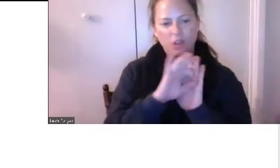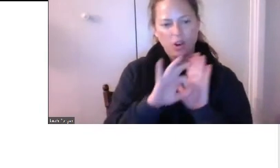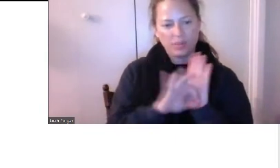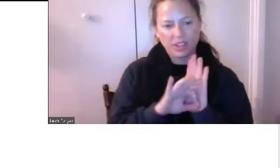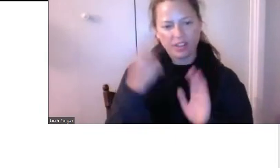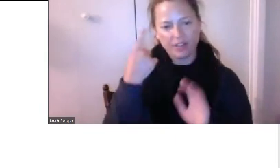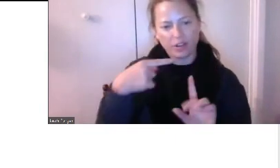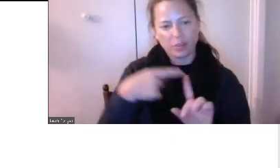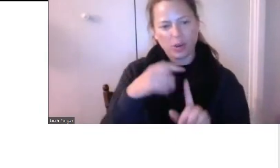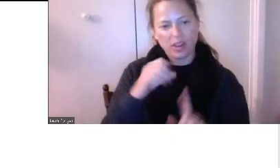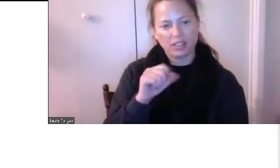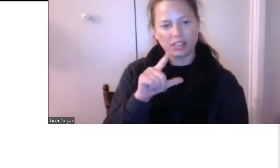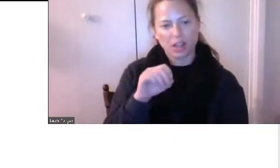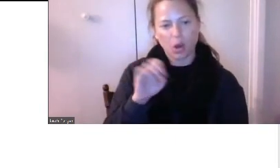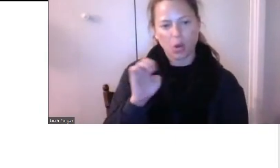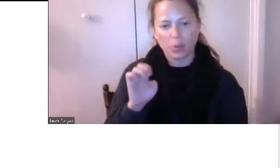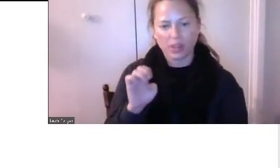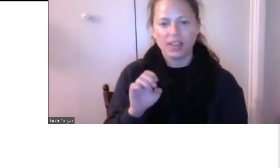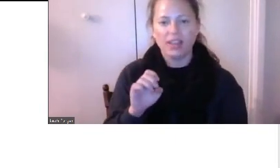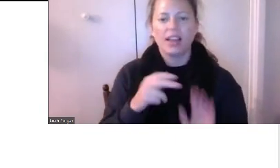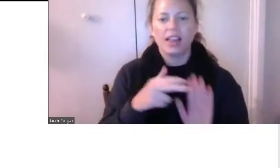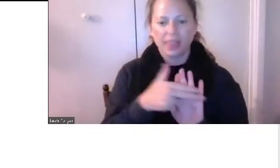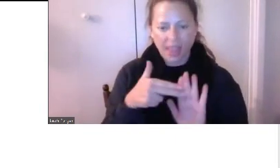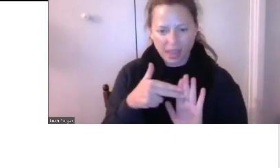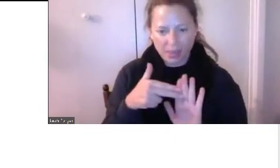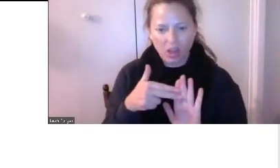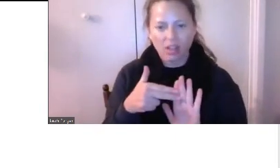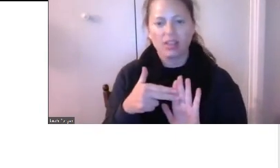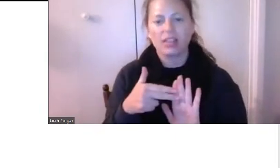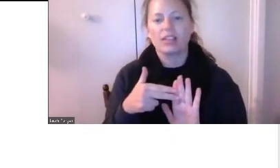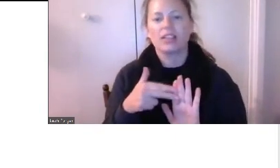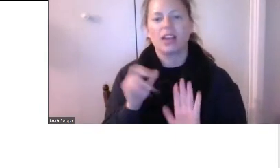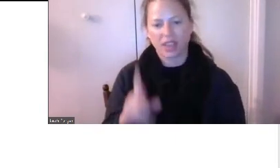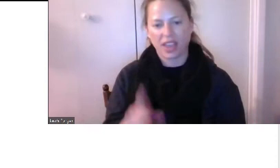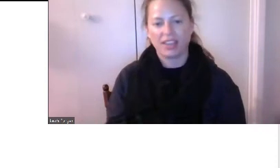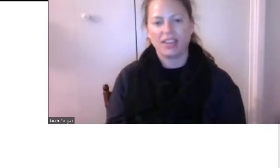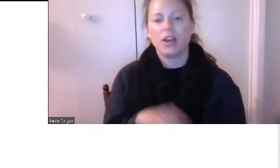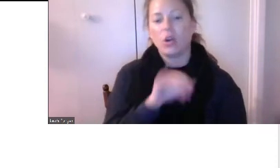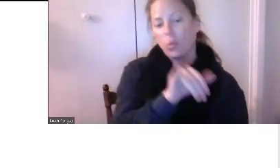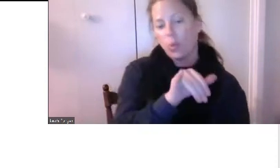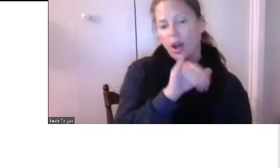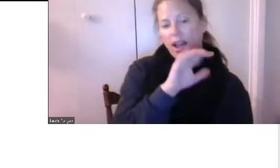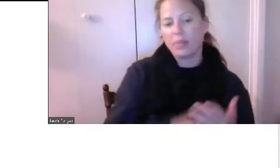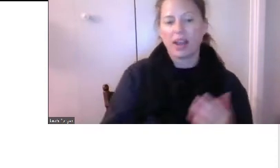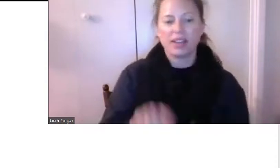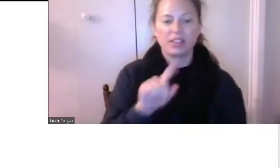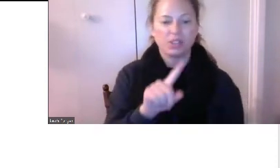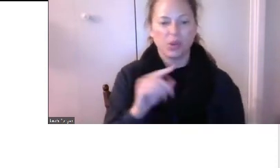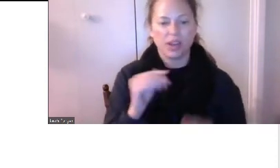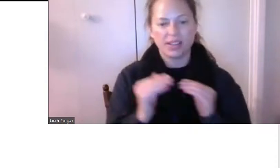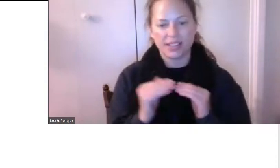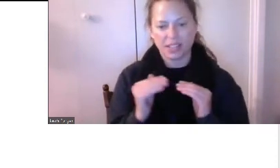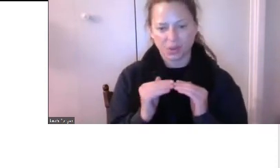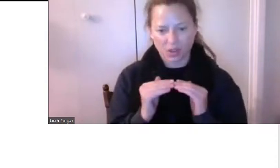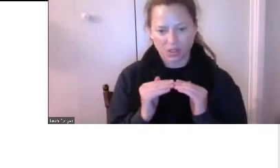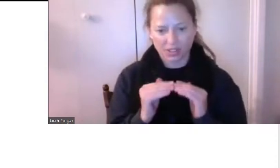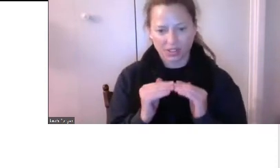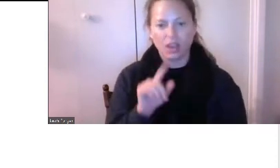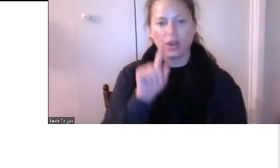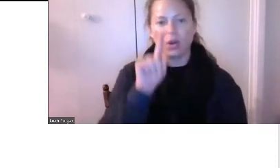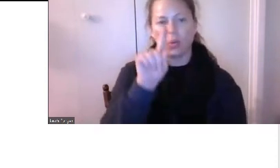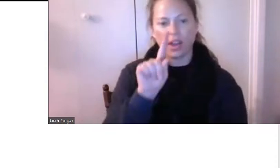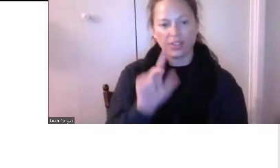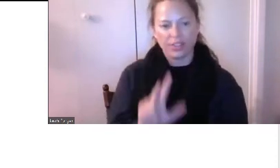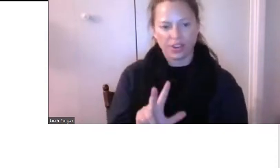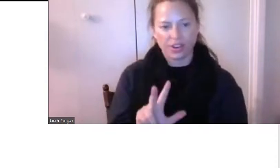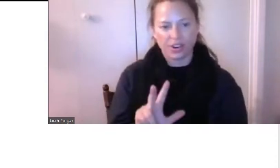point slope. I'm going to label these. Okay, so y minus 1 equals